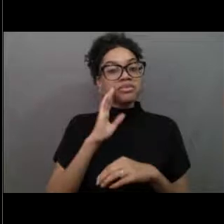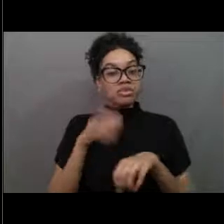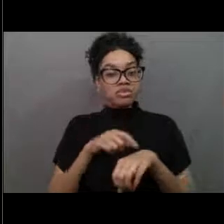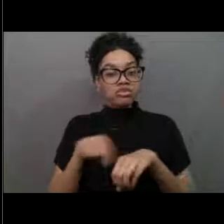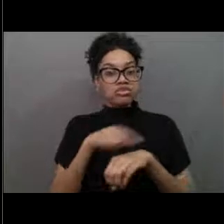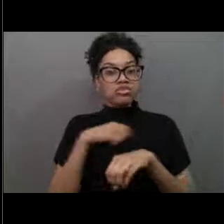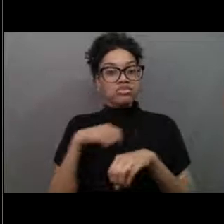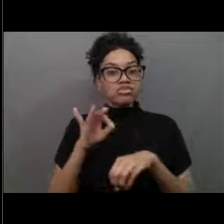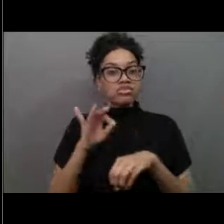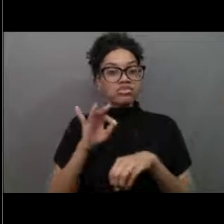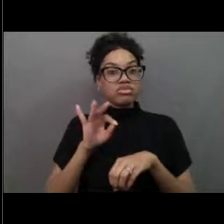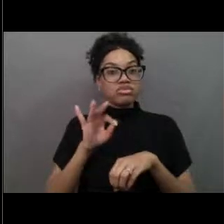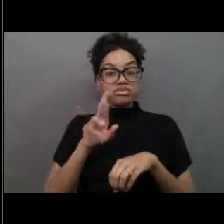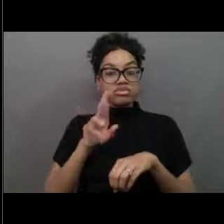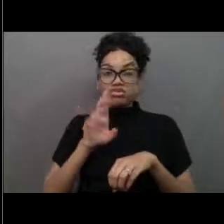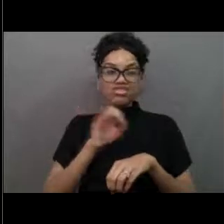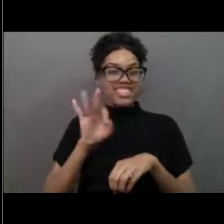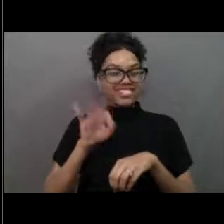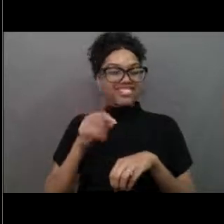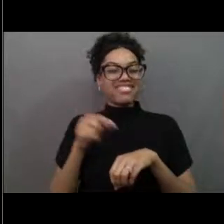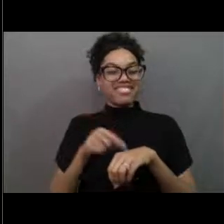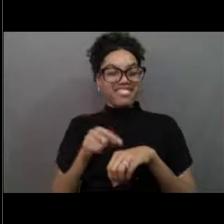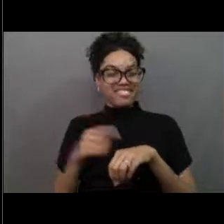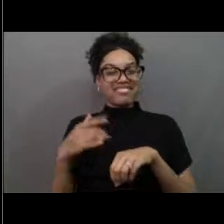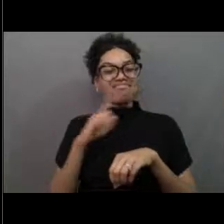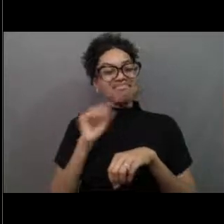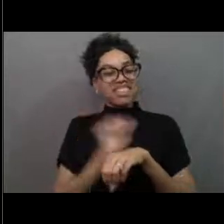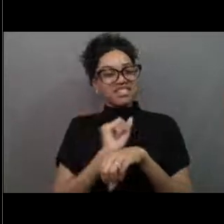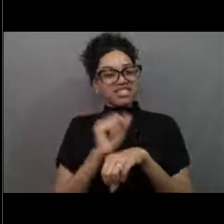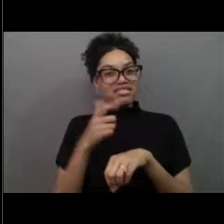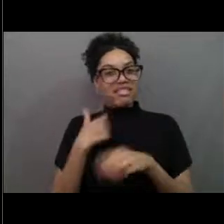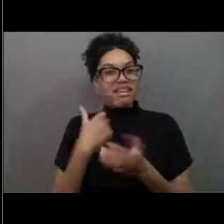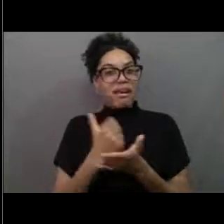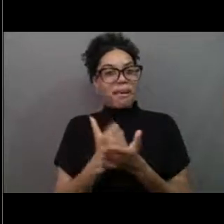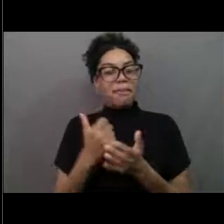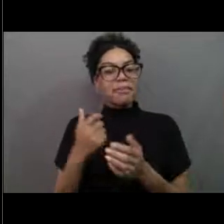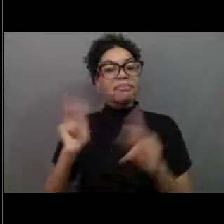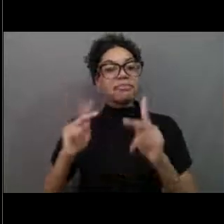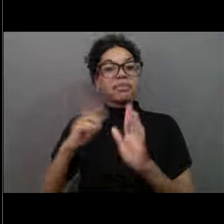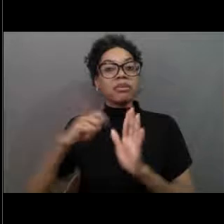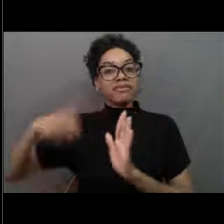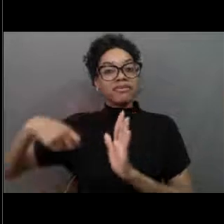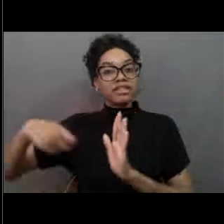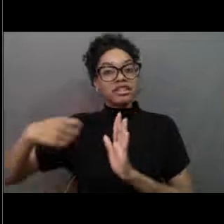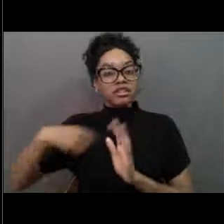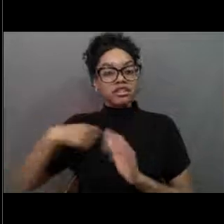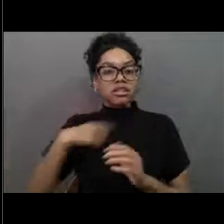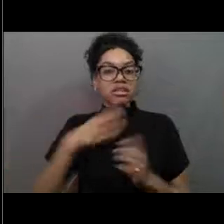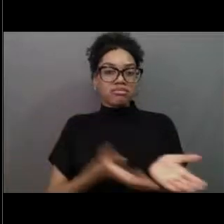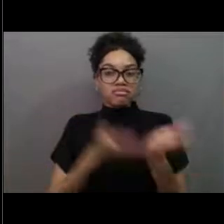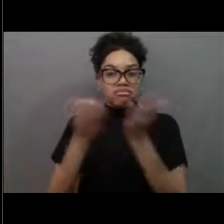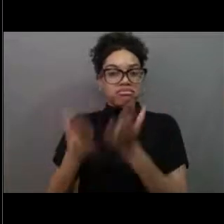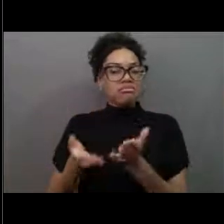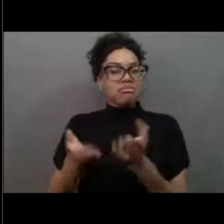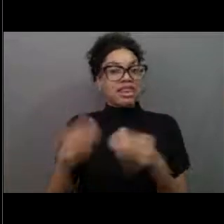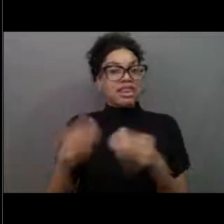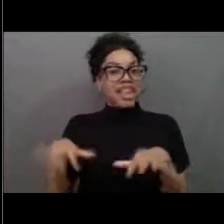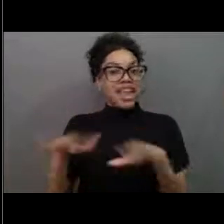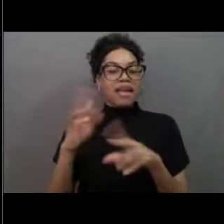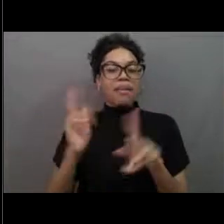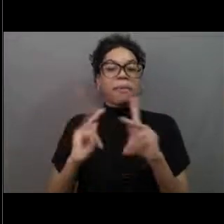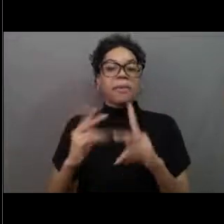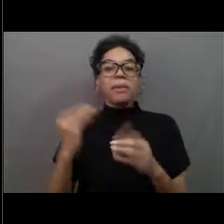who fish for a living to make their livings, and they also provide the food that many of us need to eat on land. So reefs are really important nursery